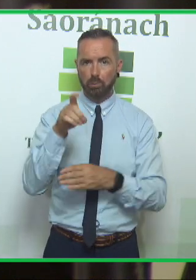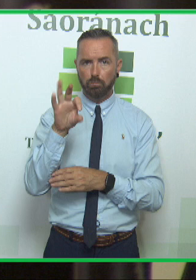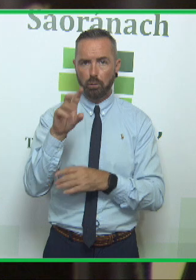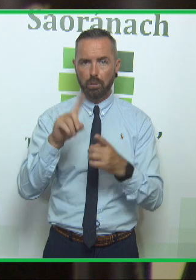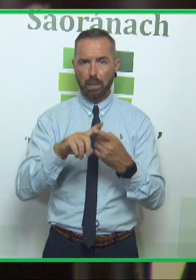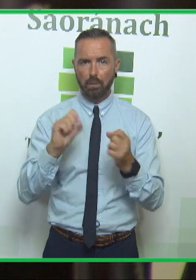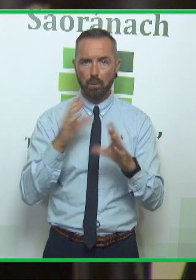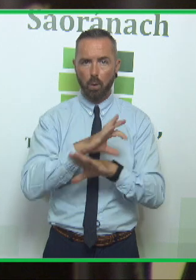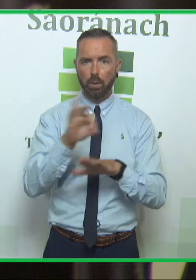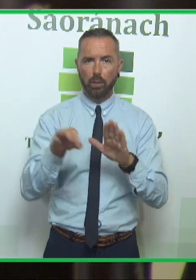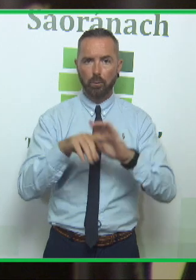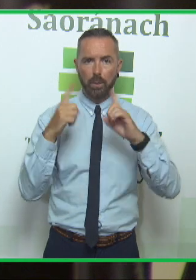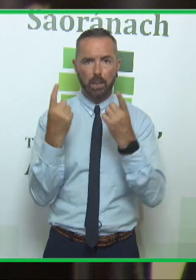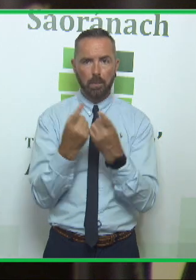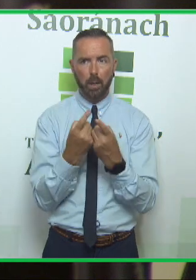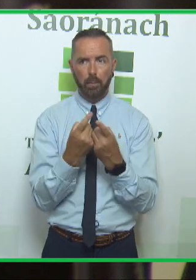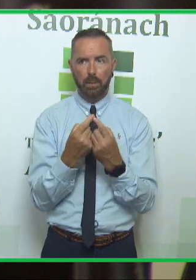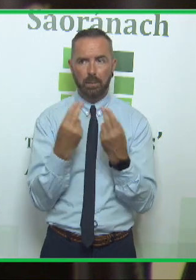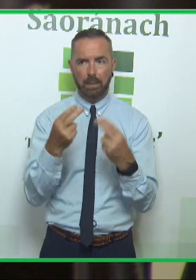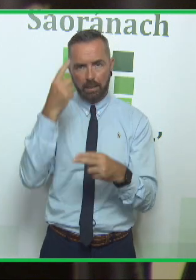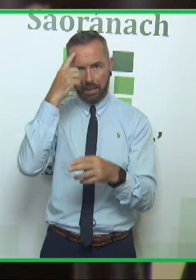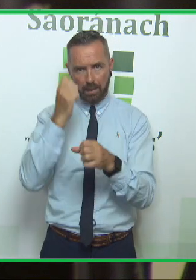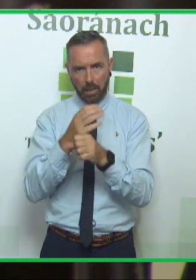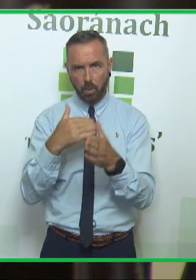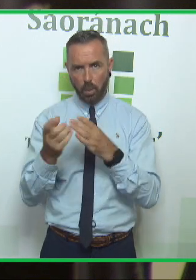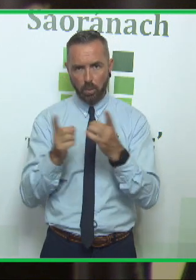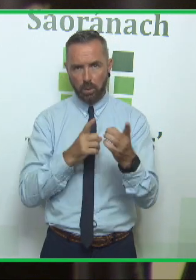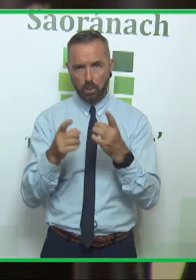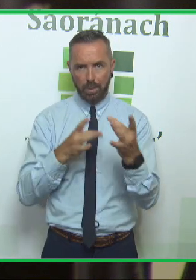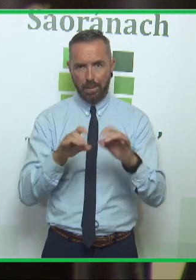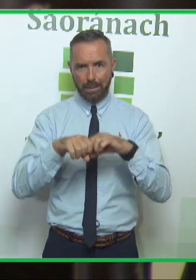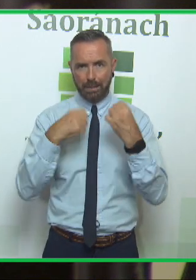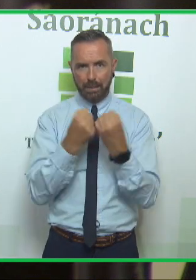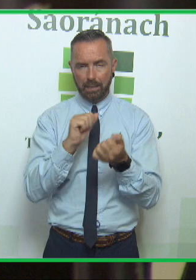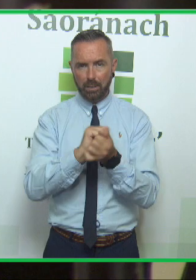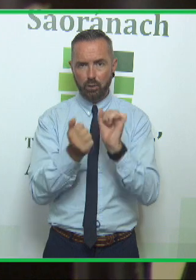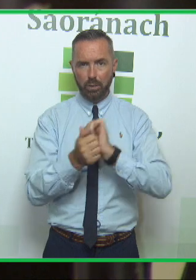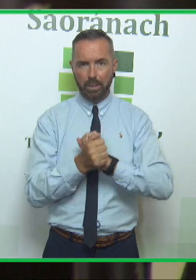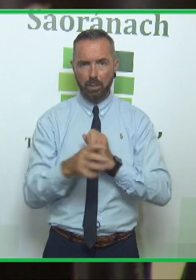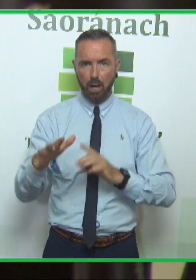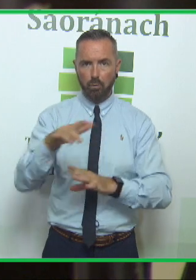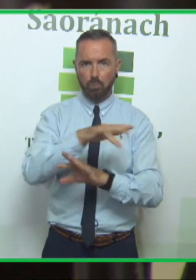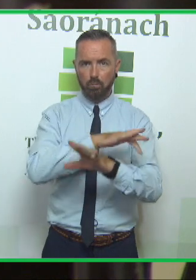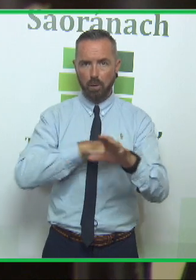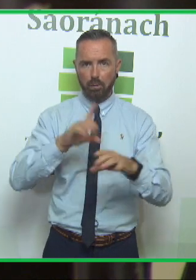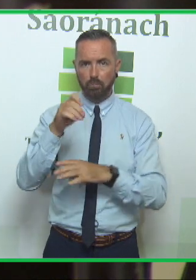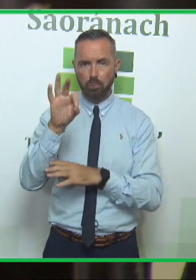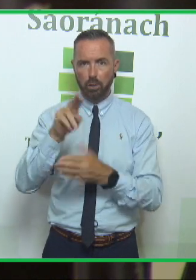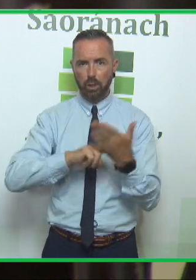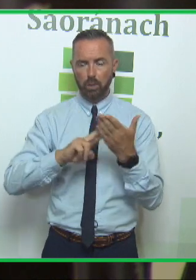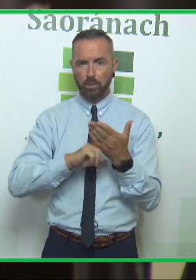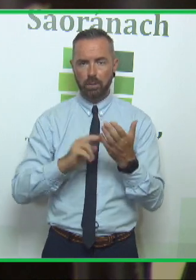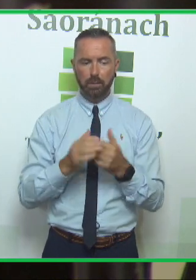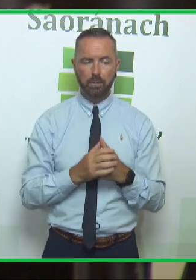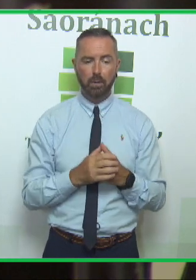put in their input about what are they doing in relation to making societal changes around drug use. I think that's what we need now. I'm not, the other one didn't